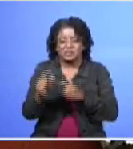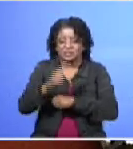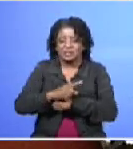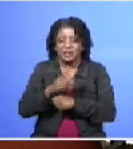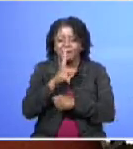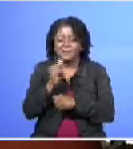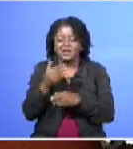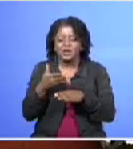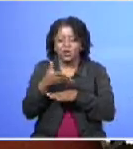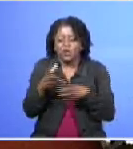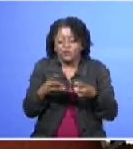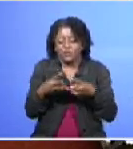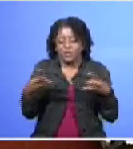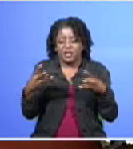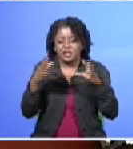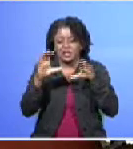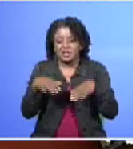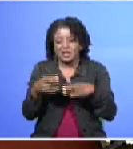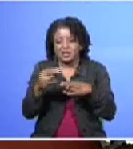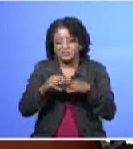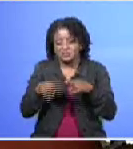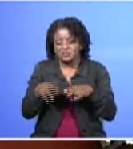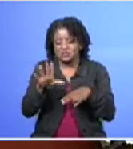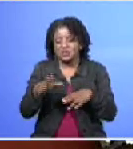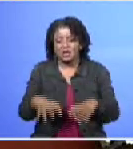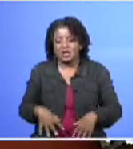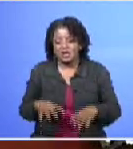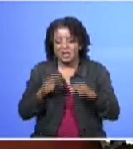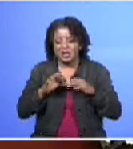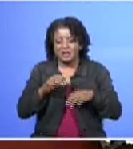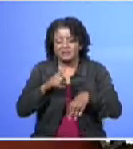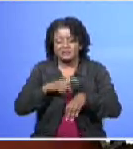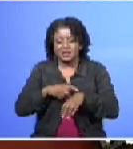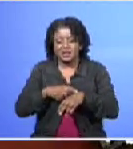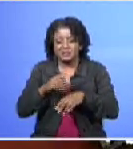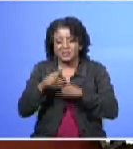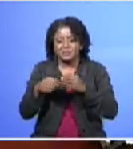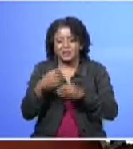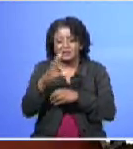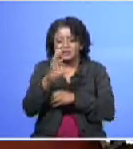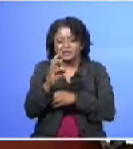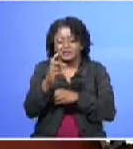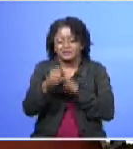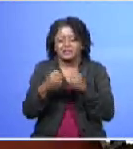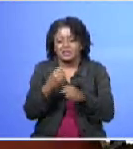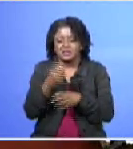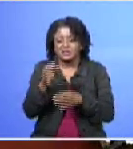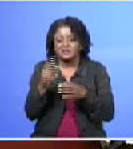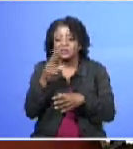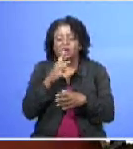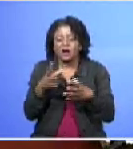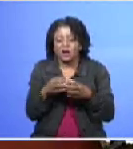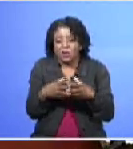lifespan up to 7 years. If you're obese, it could shorten your lifespan as much as 10 years. And if